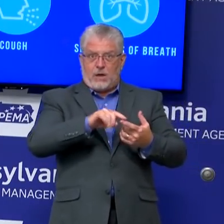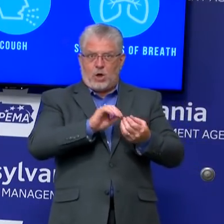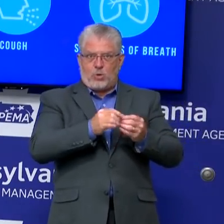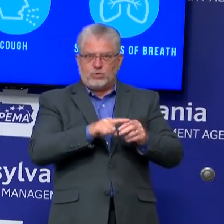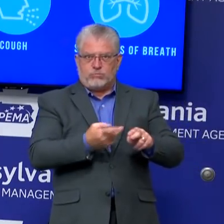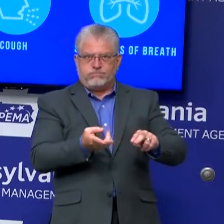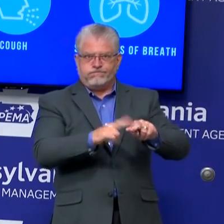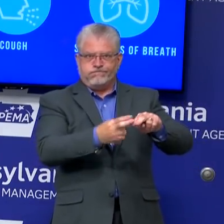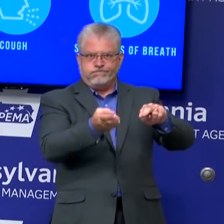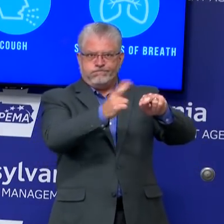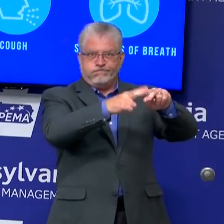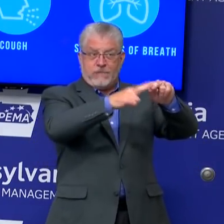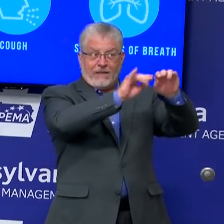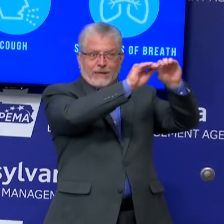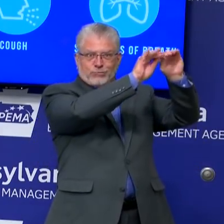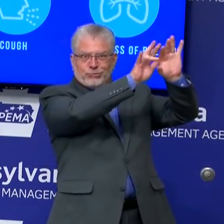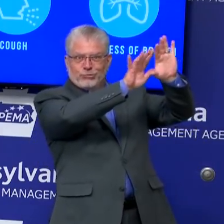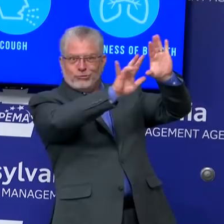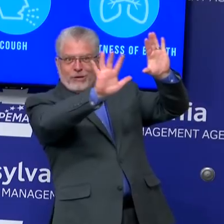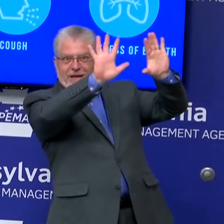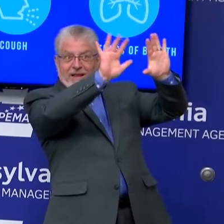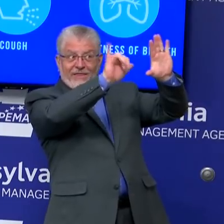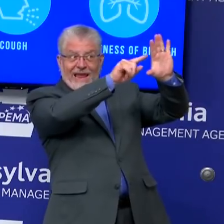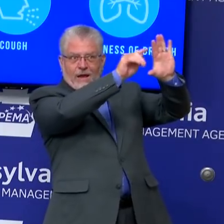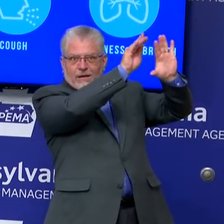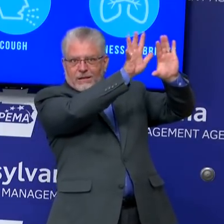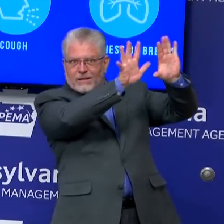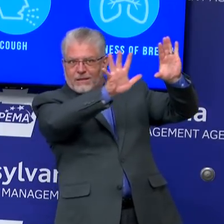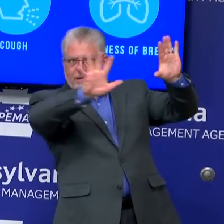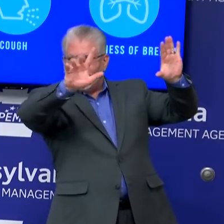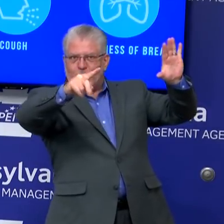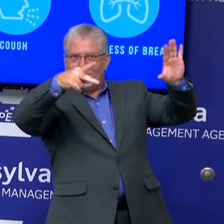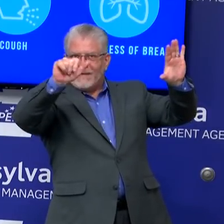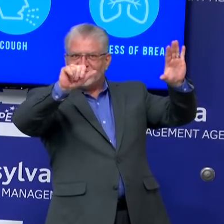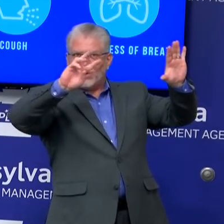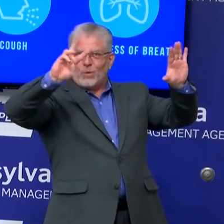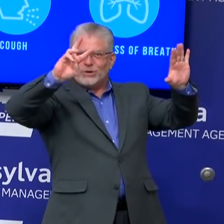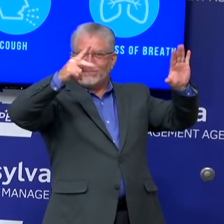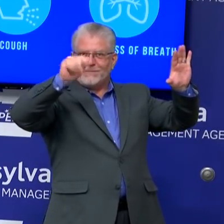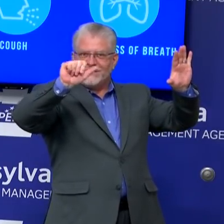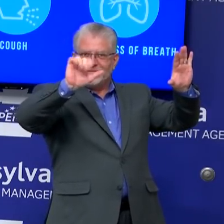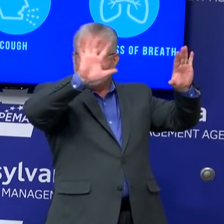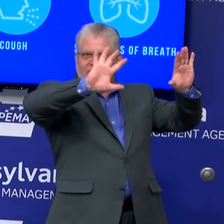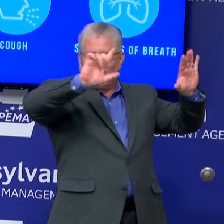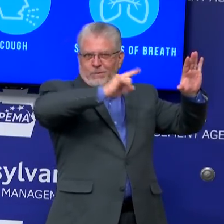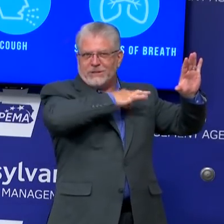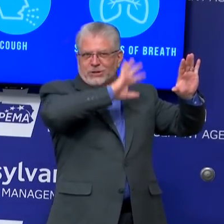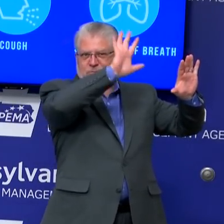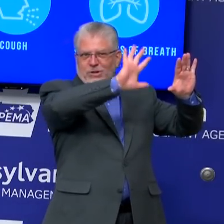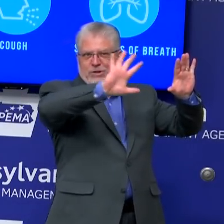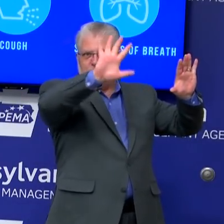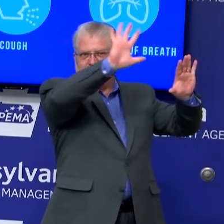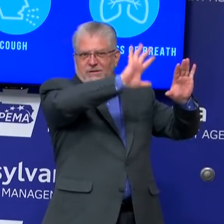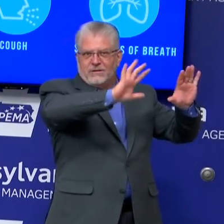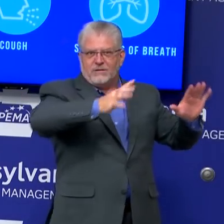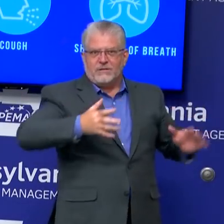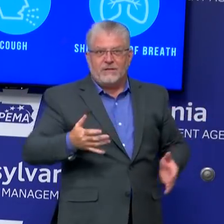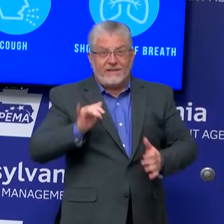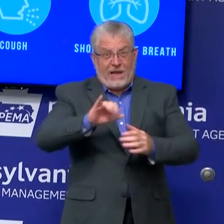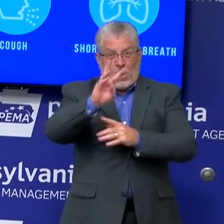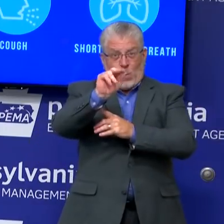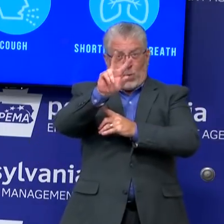over our western border of Pennsylvania in waves, particularly as people travel in a season of